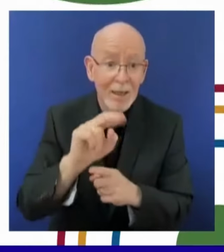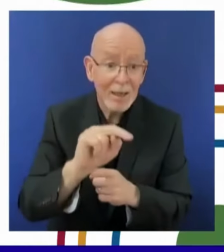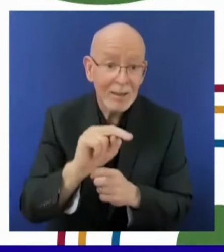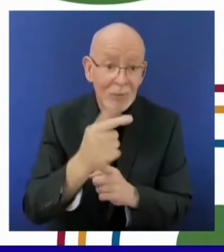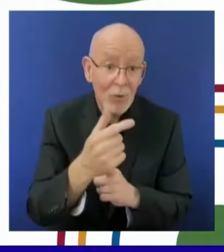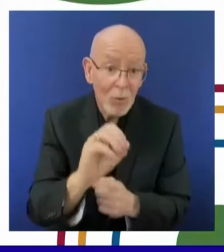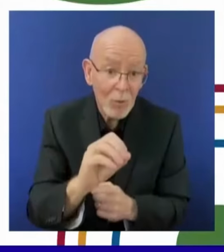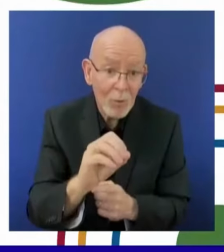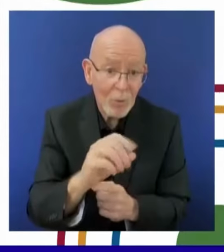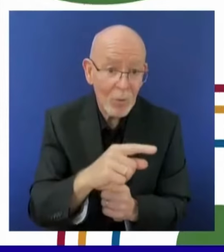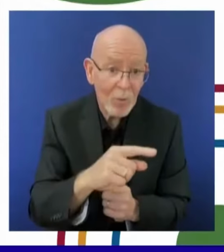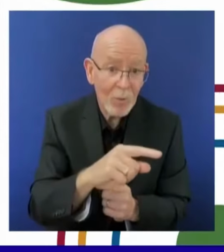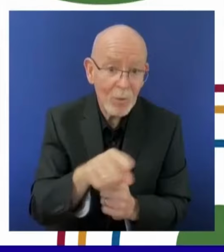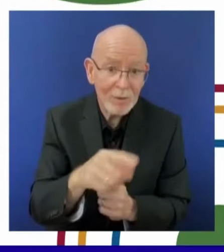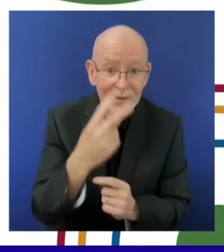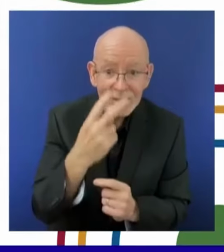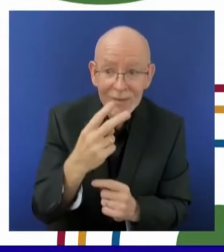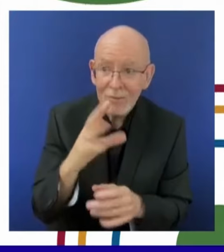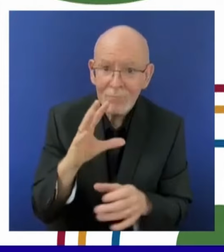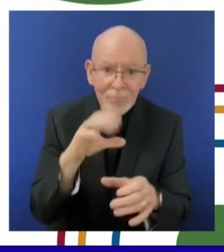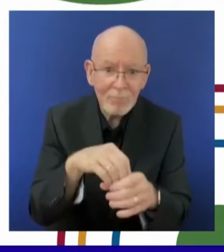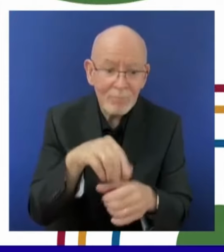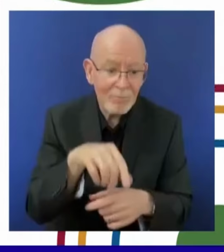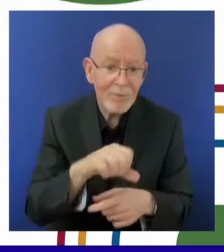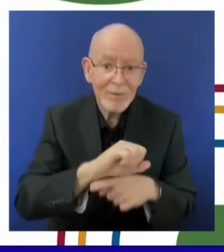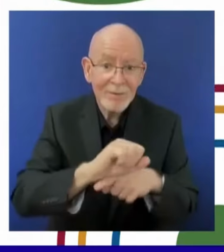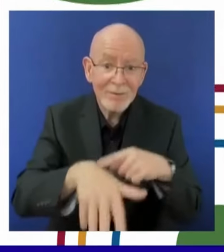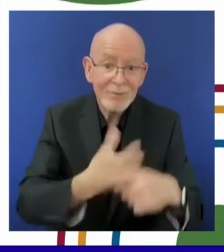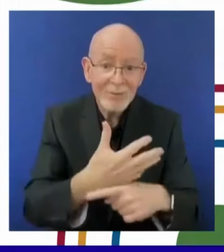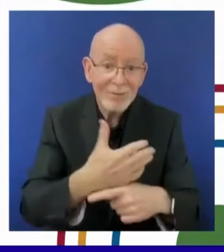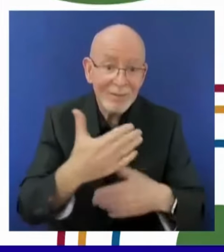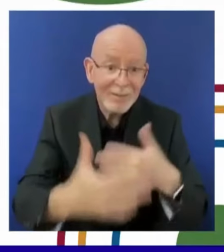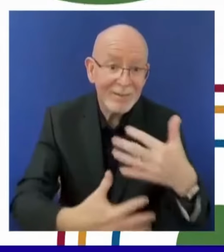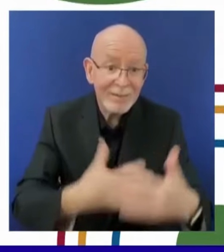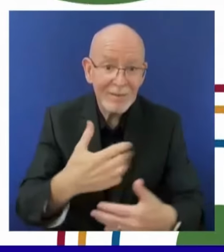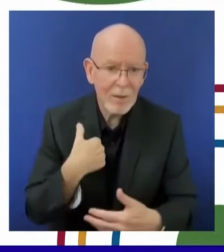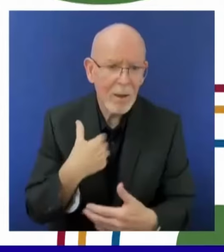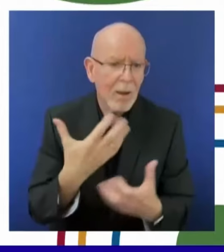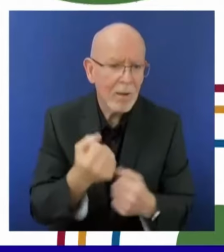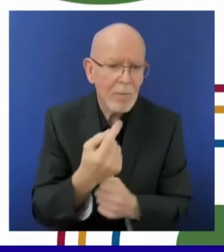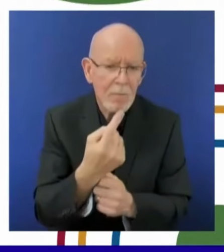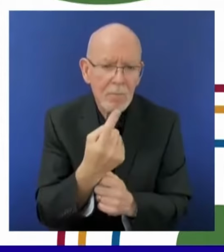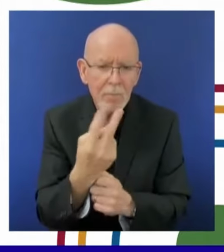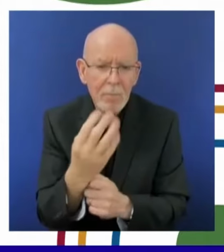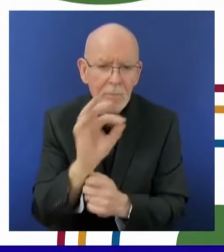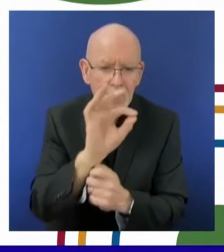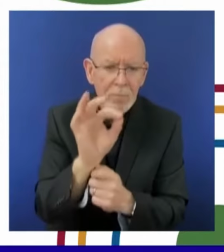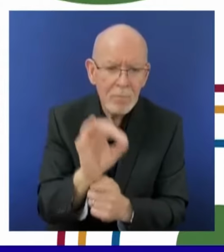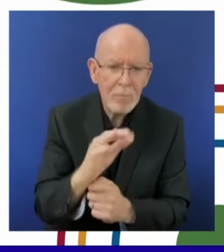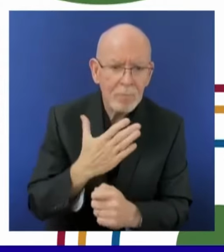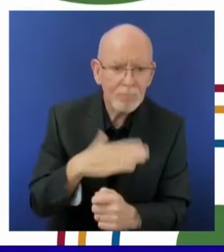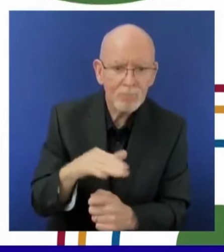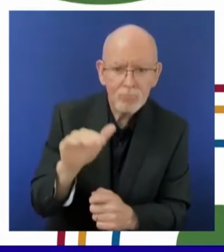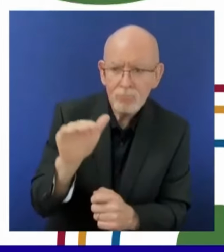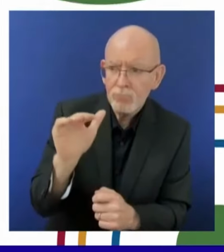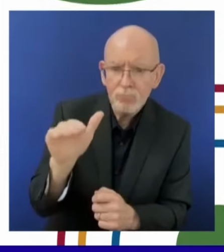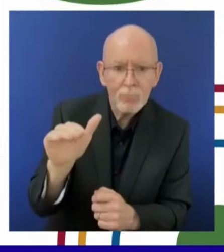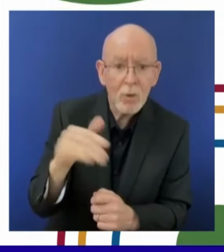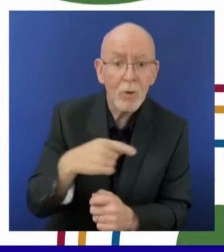actions to collect and publish gender and area segregated data? Third, how can we